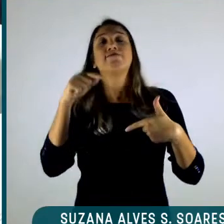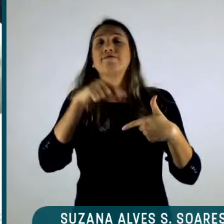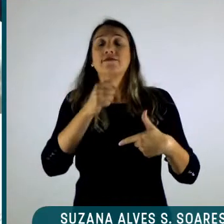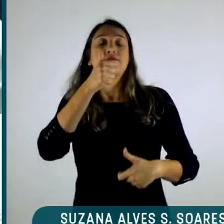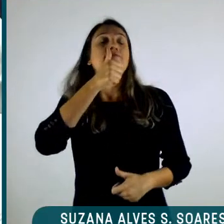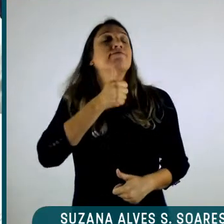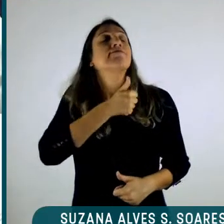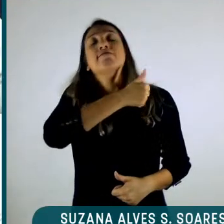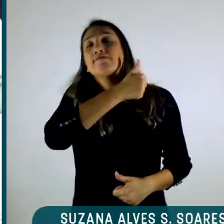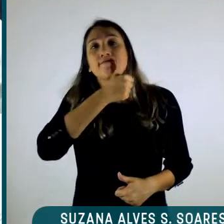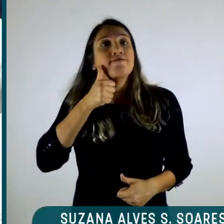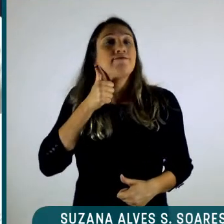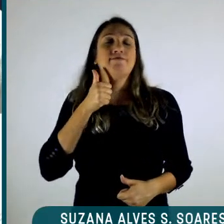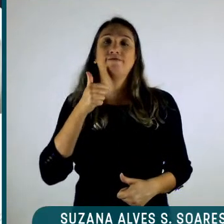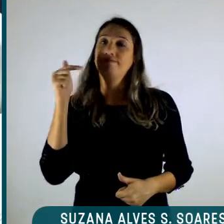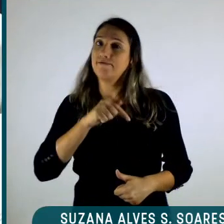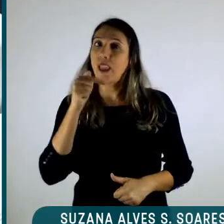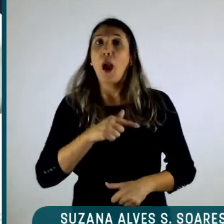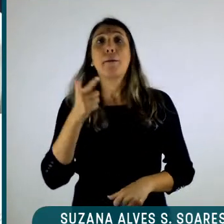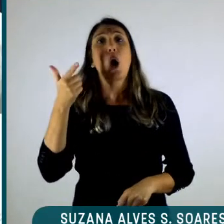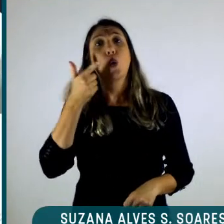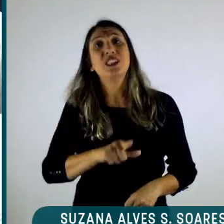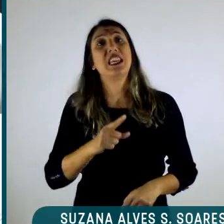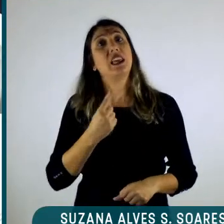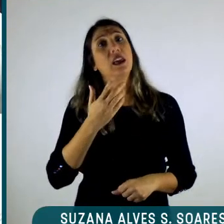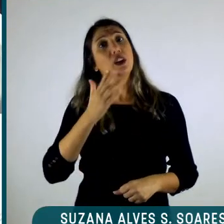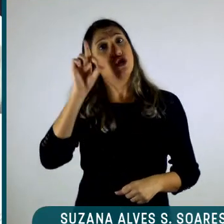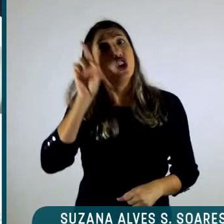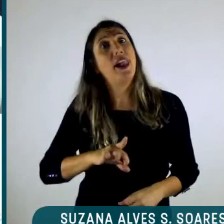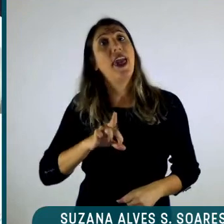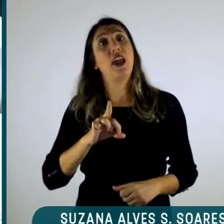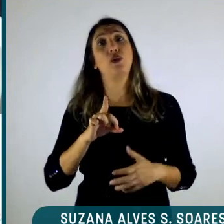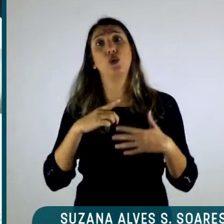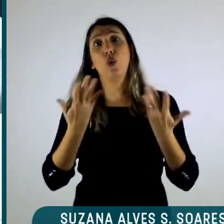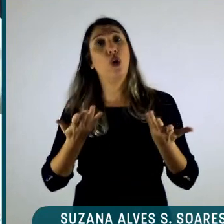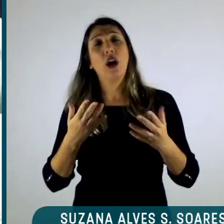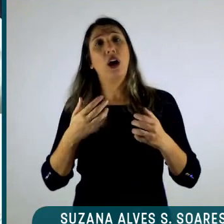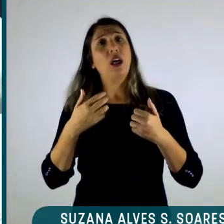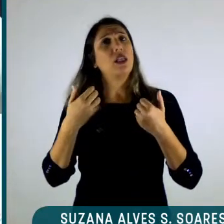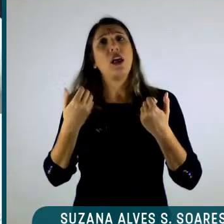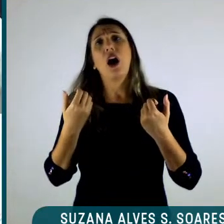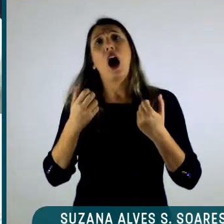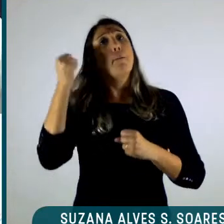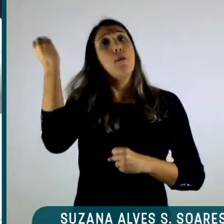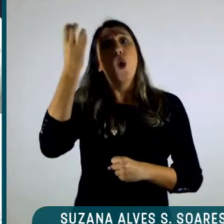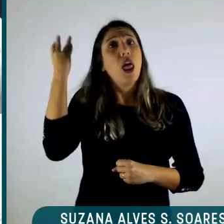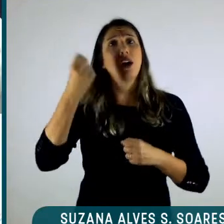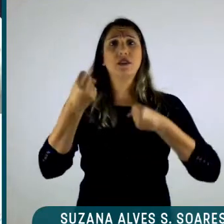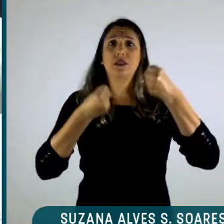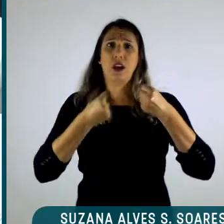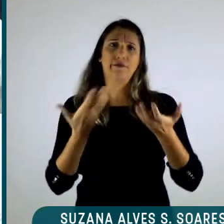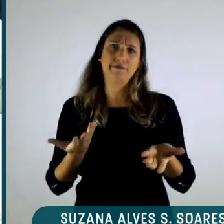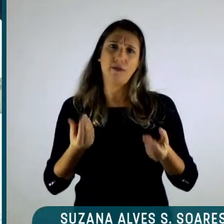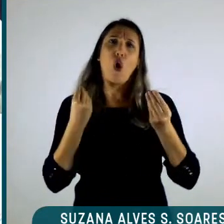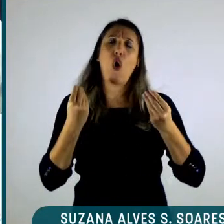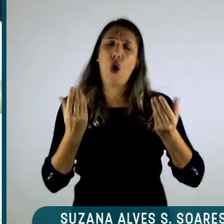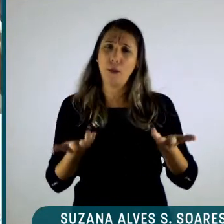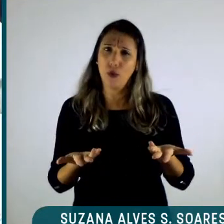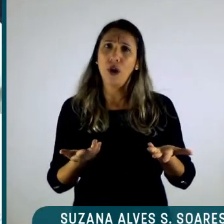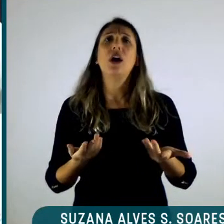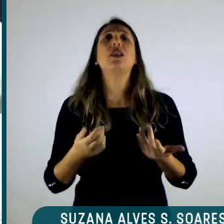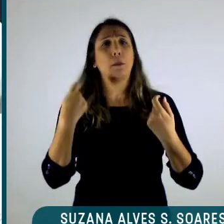mobilize that way with so much sacrifice in order to obtain the right to an ambulance